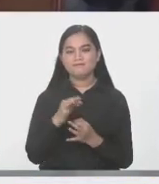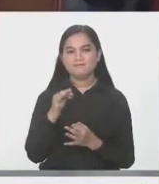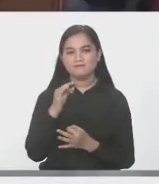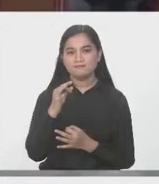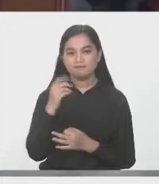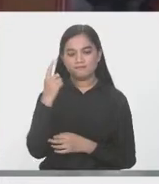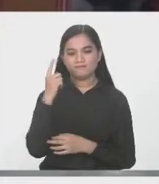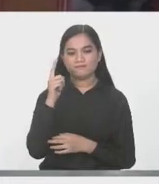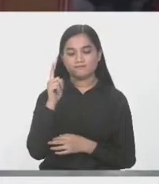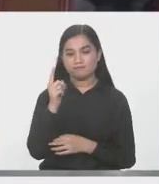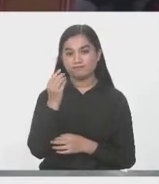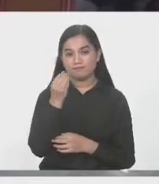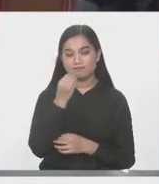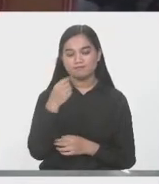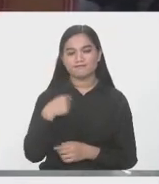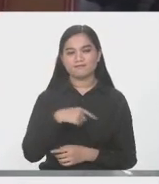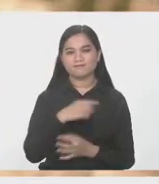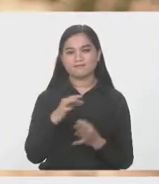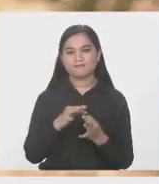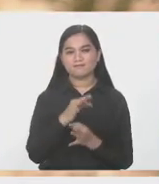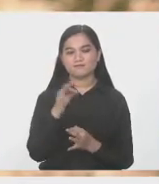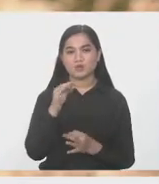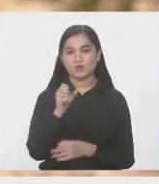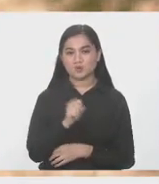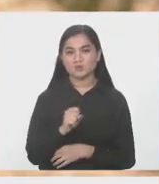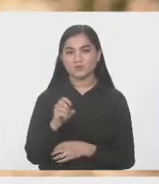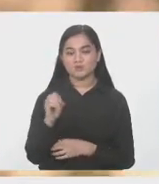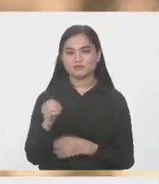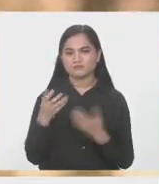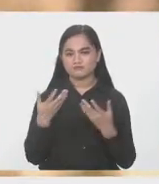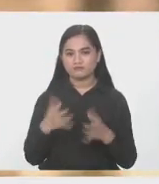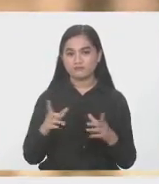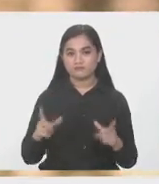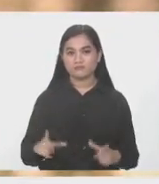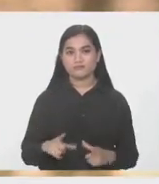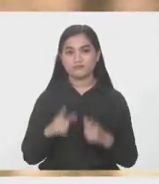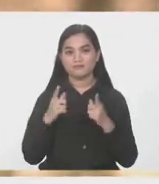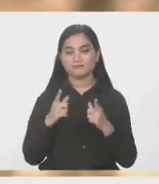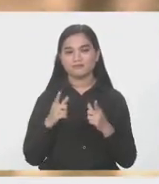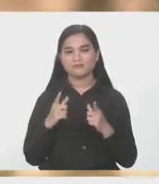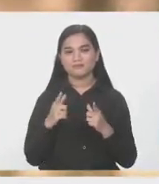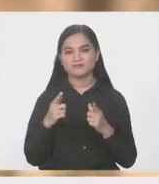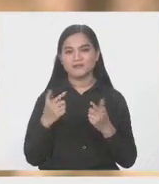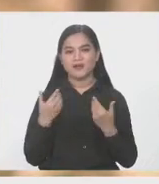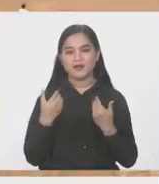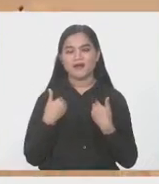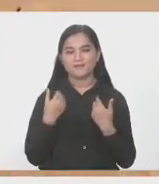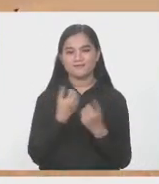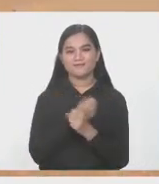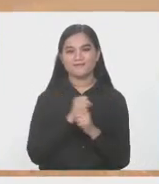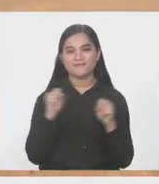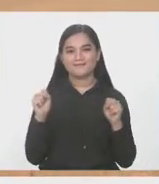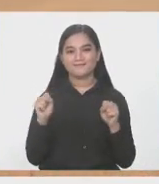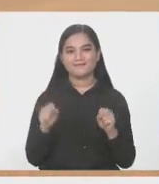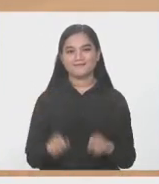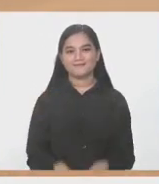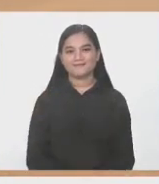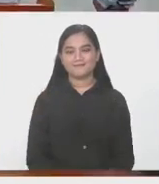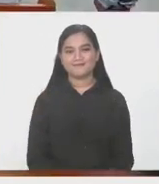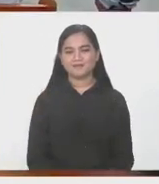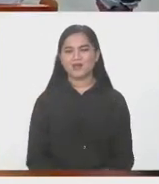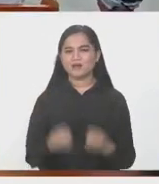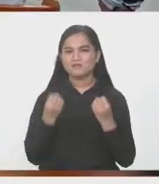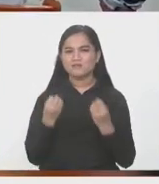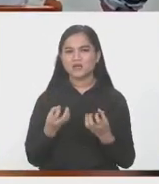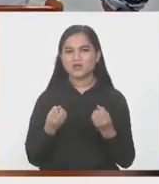the food for our souls, so that after this life, we have salvation. Many